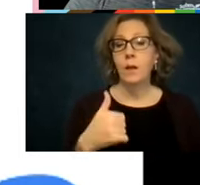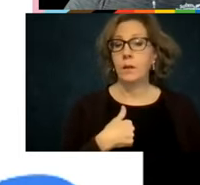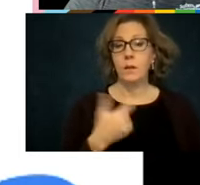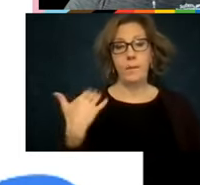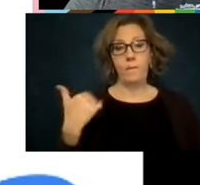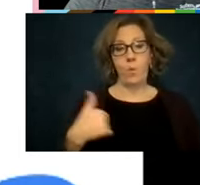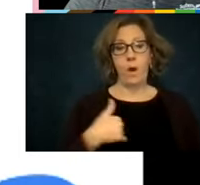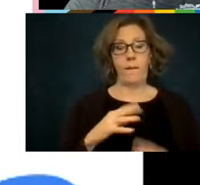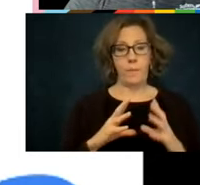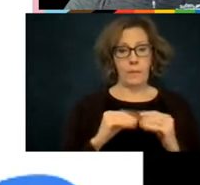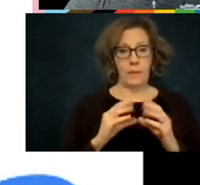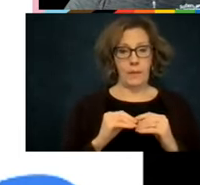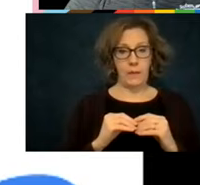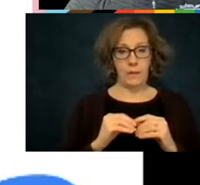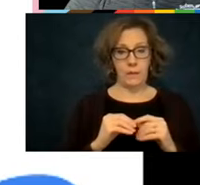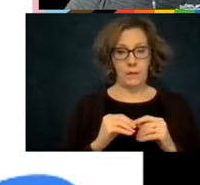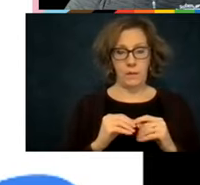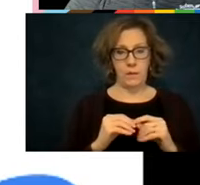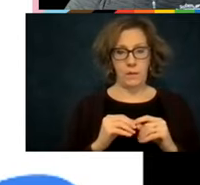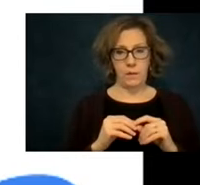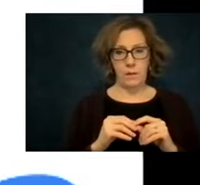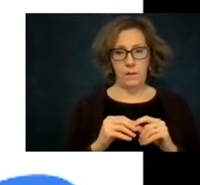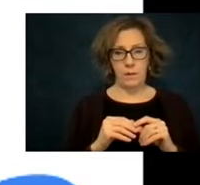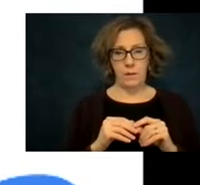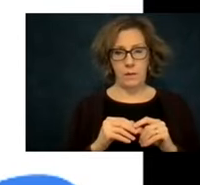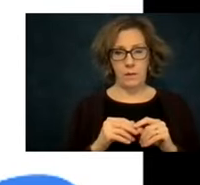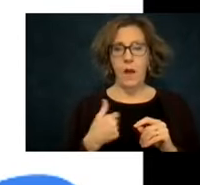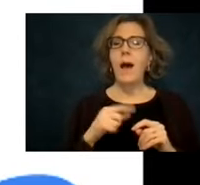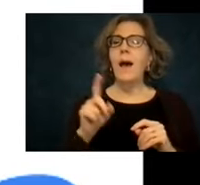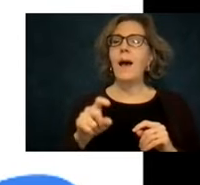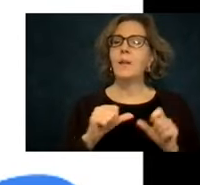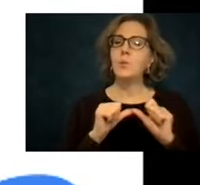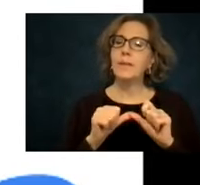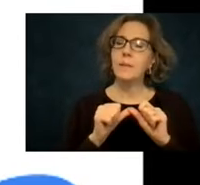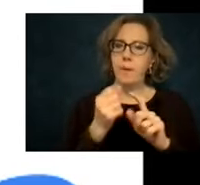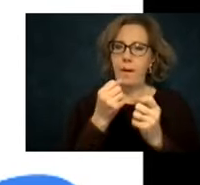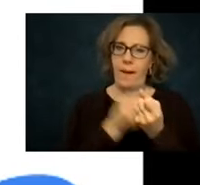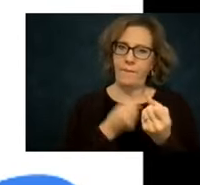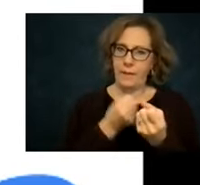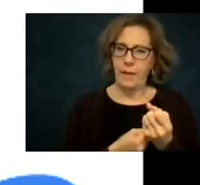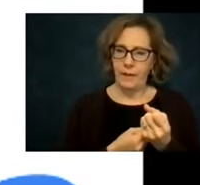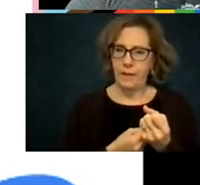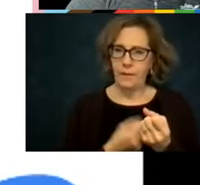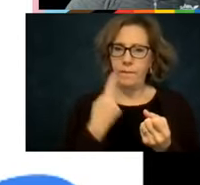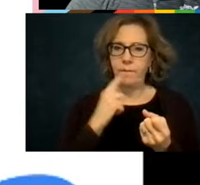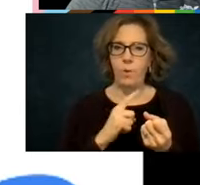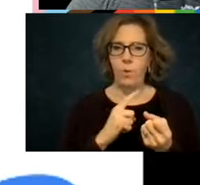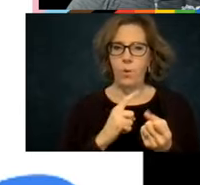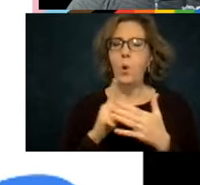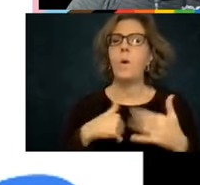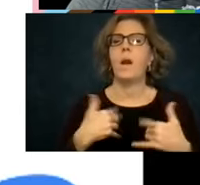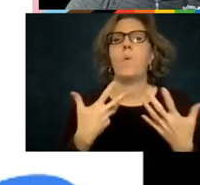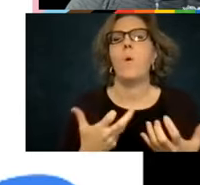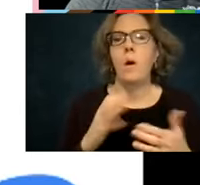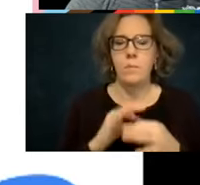where I had to like keep advocating for what I wanted to express for my housing